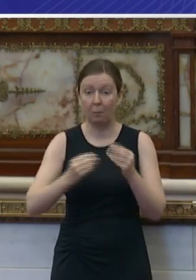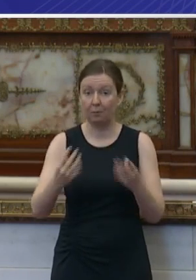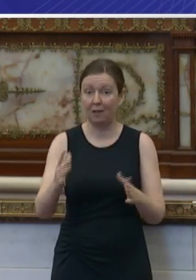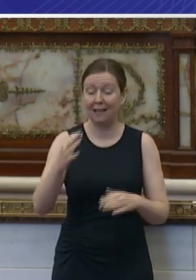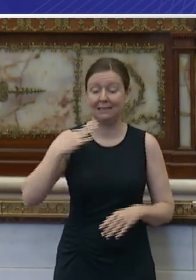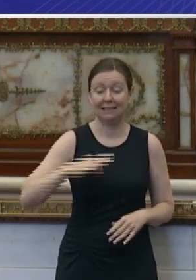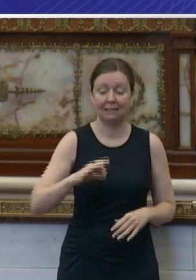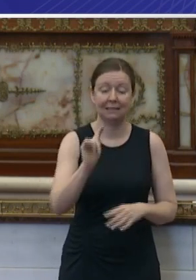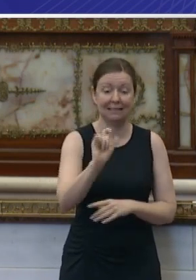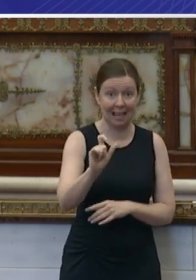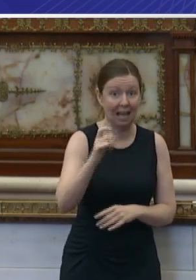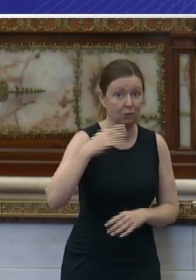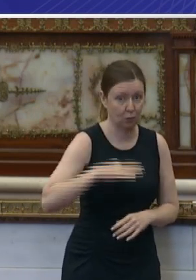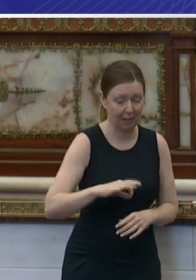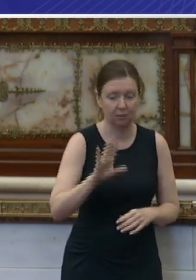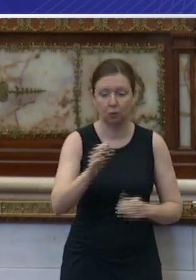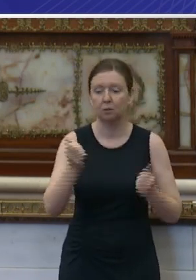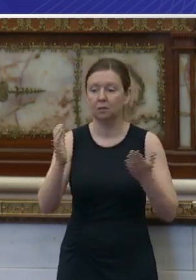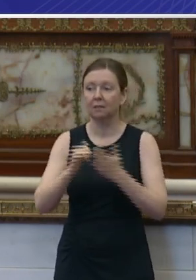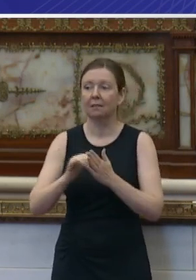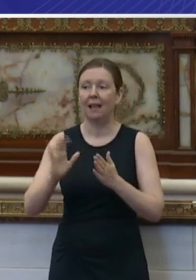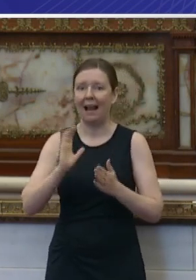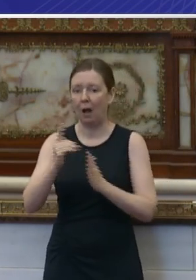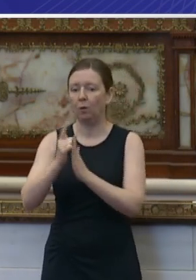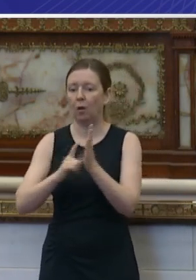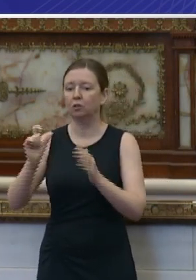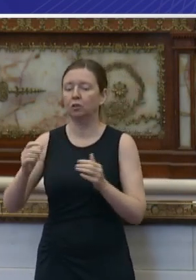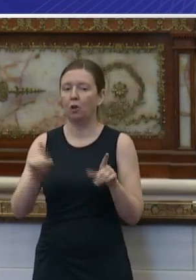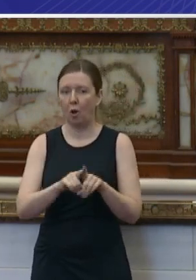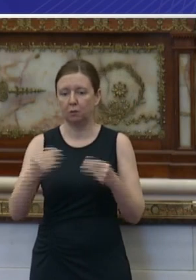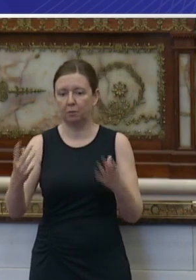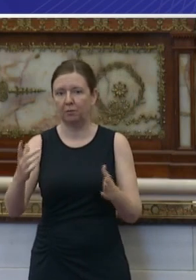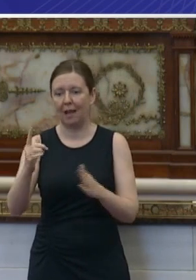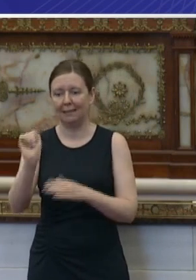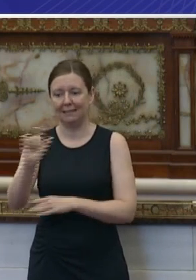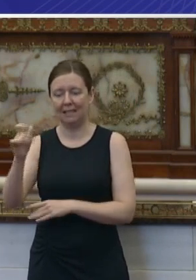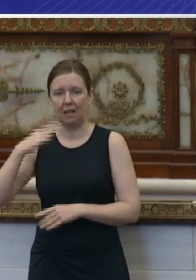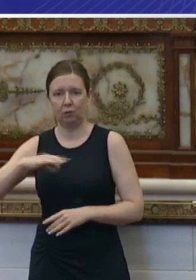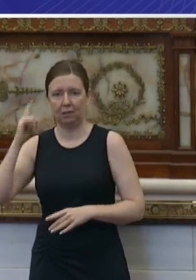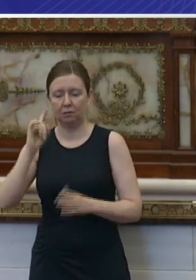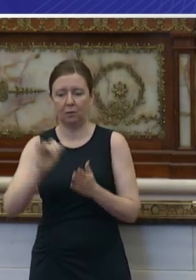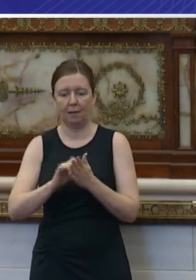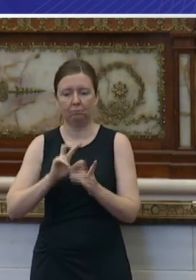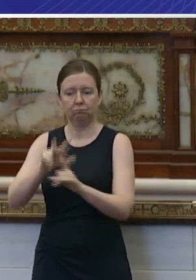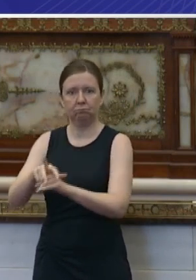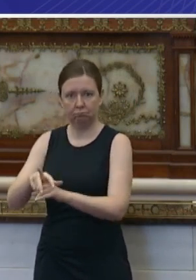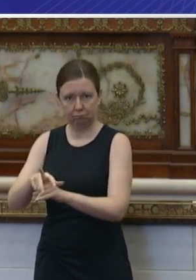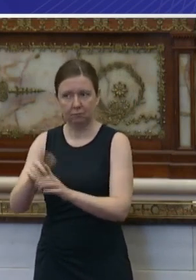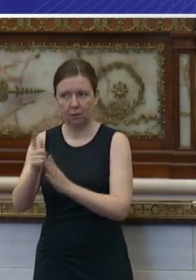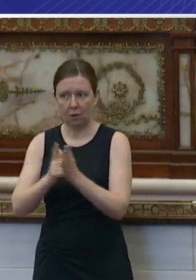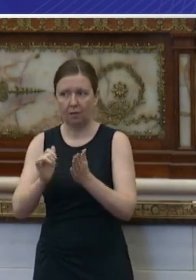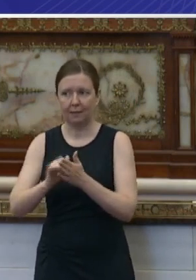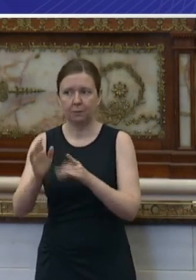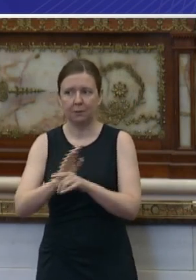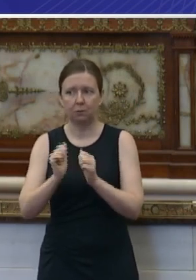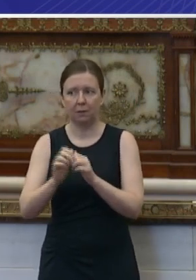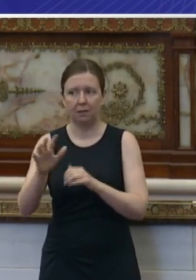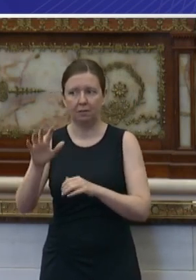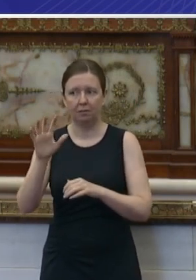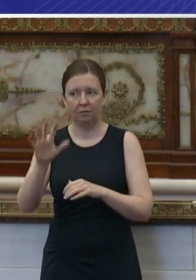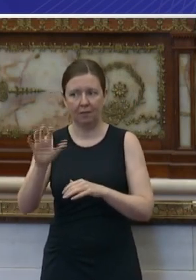credits, your suggestion is that this law should also provide tax credits for those who would be applicable to this law, which are businesses with